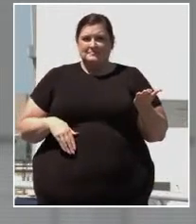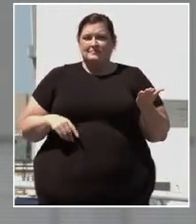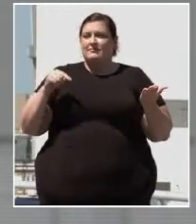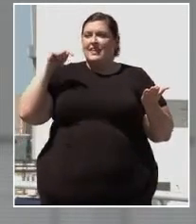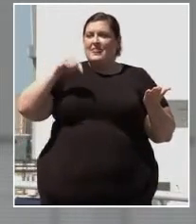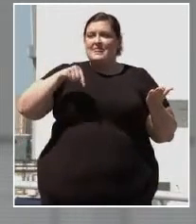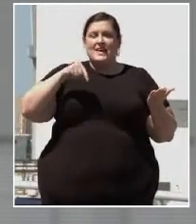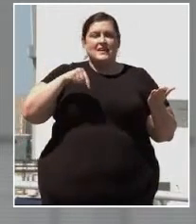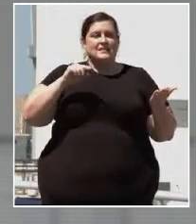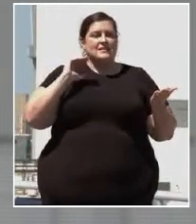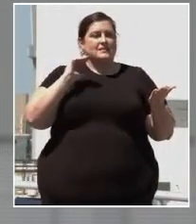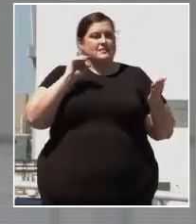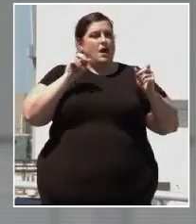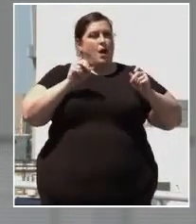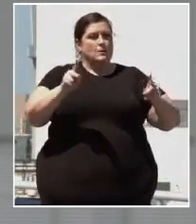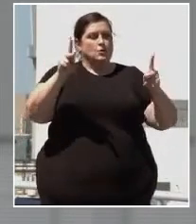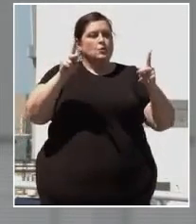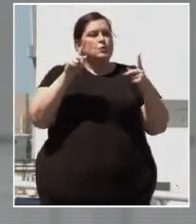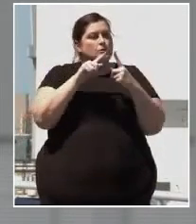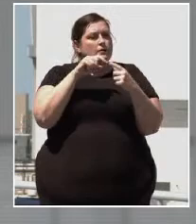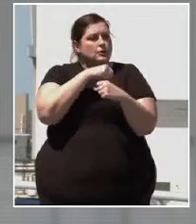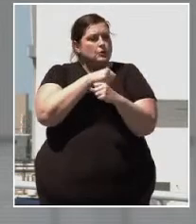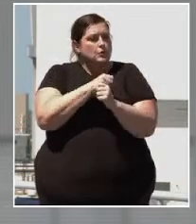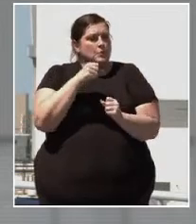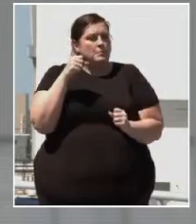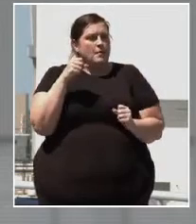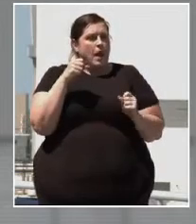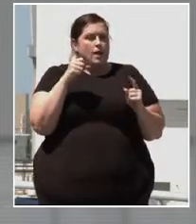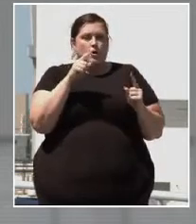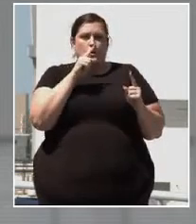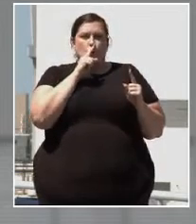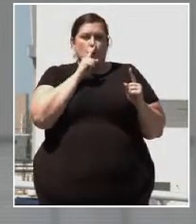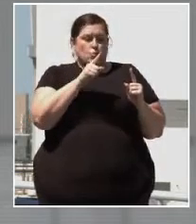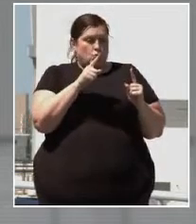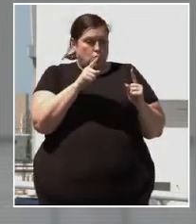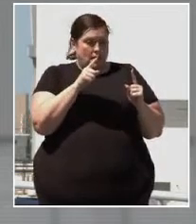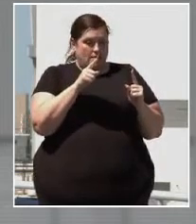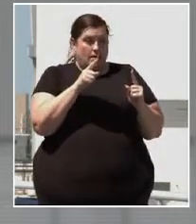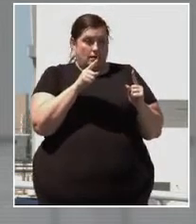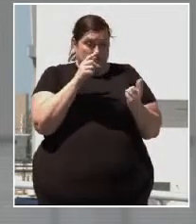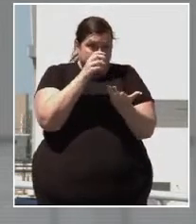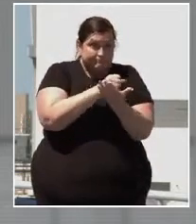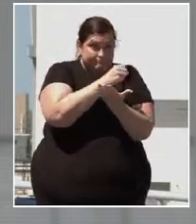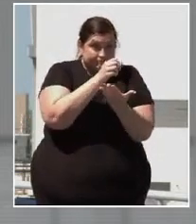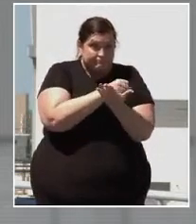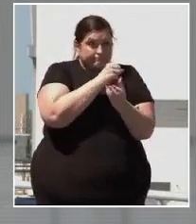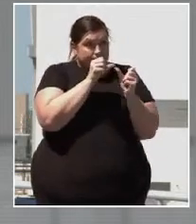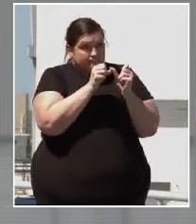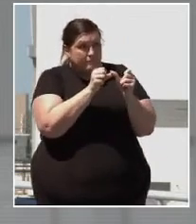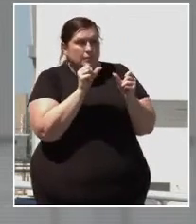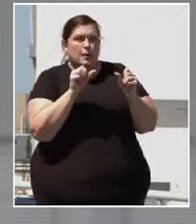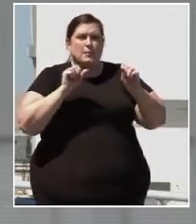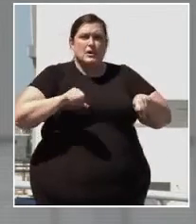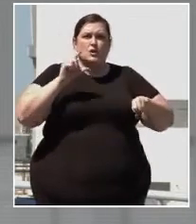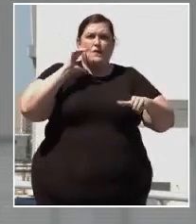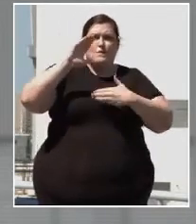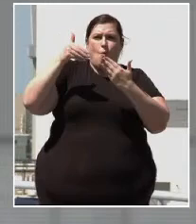and this is our opportunity to make Limitless the potential of all